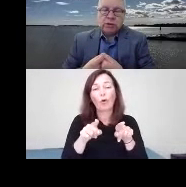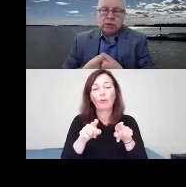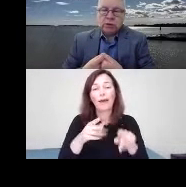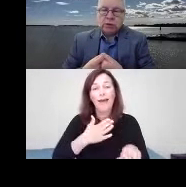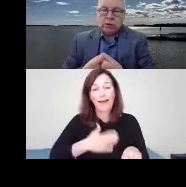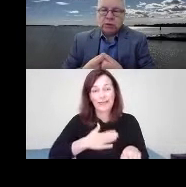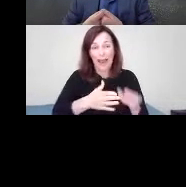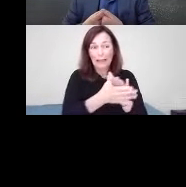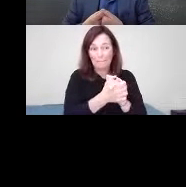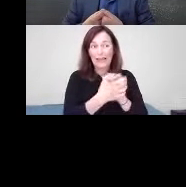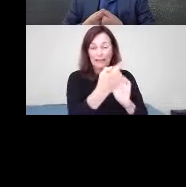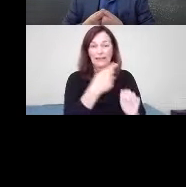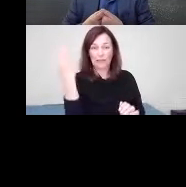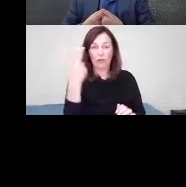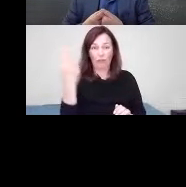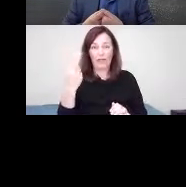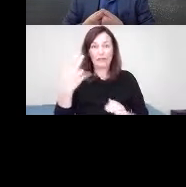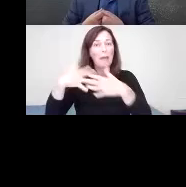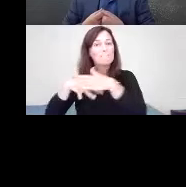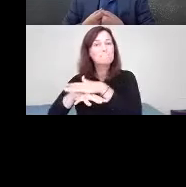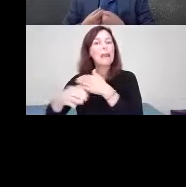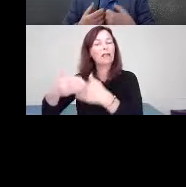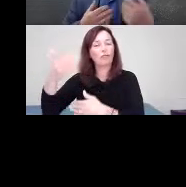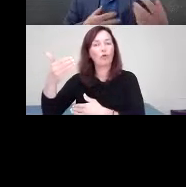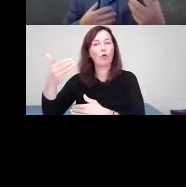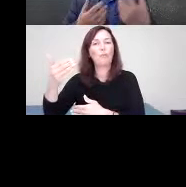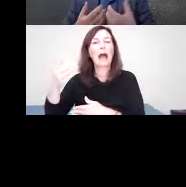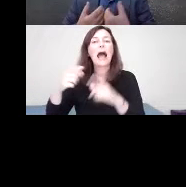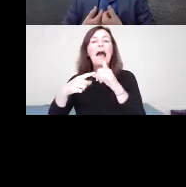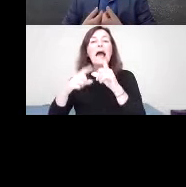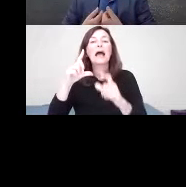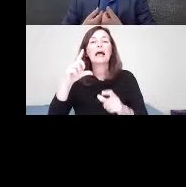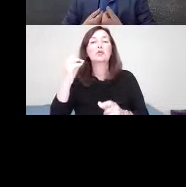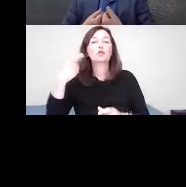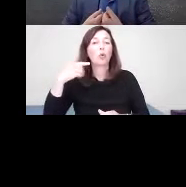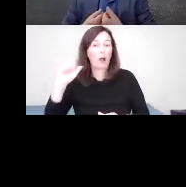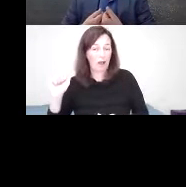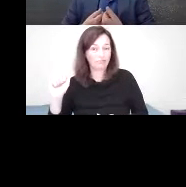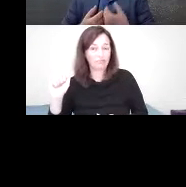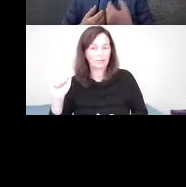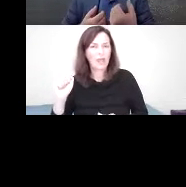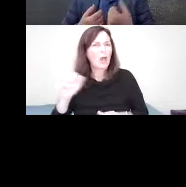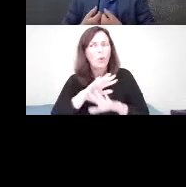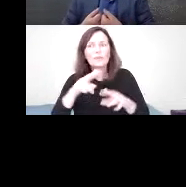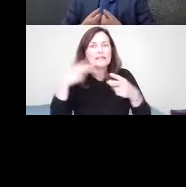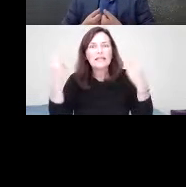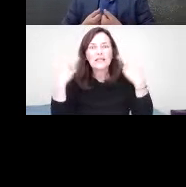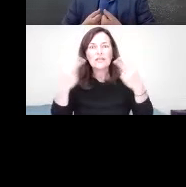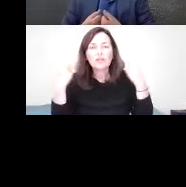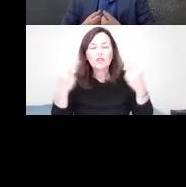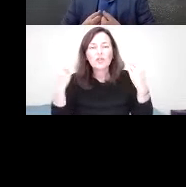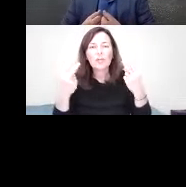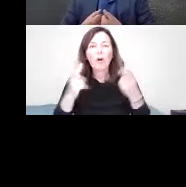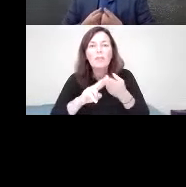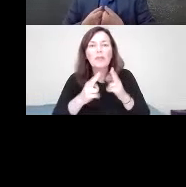the Agenda 2030, the sustainable development, also from the educational perspective. And our focus is in one